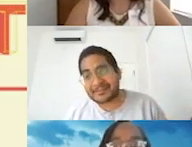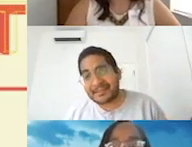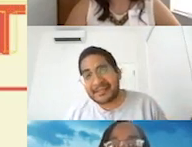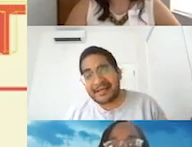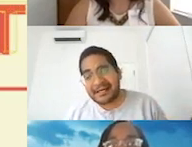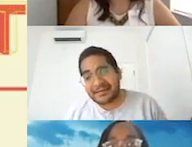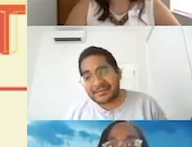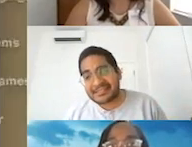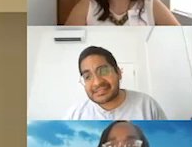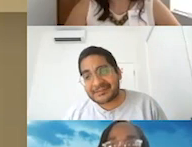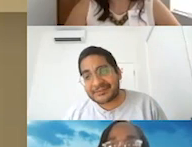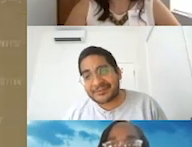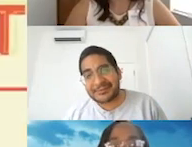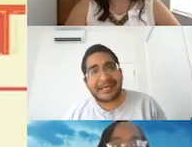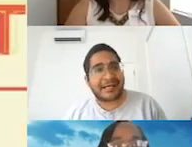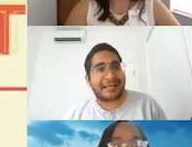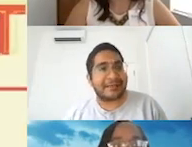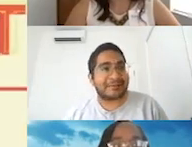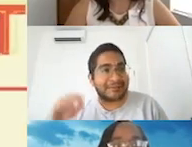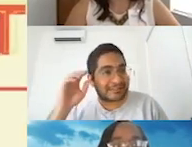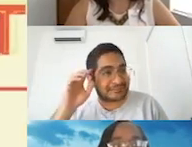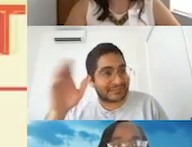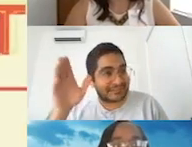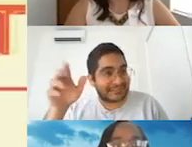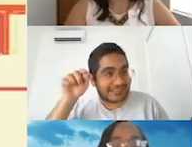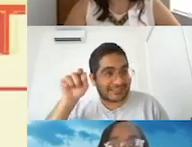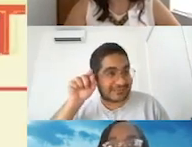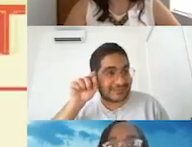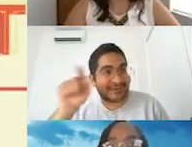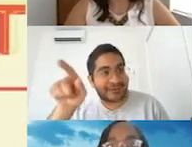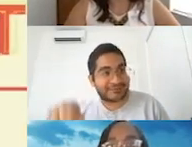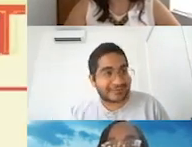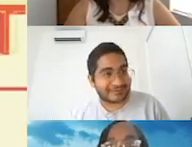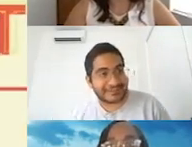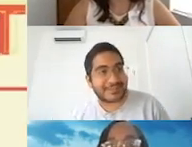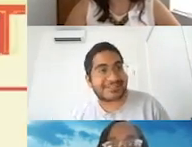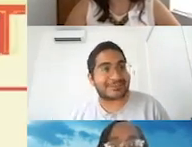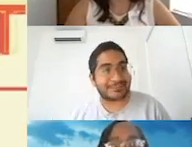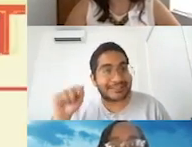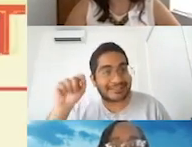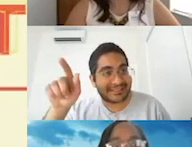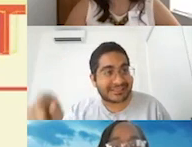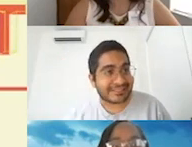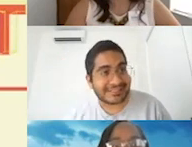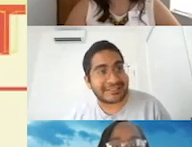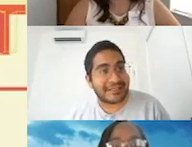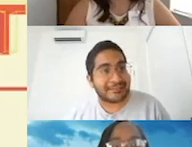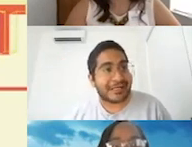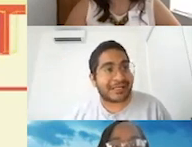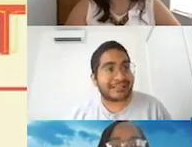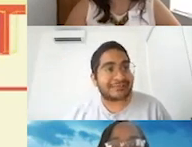process. And so, yeah, I don't know if that completely gets to the heart of the question, but that's